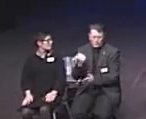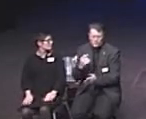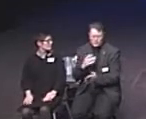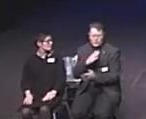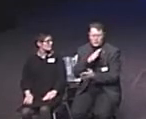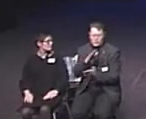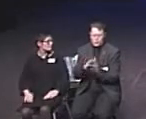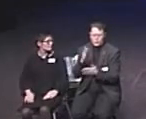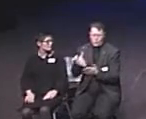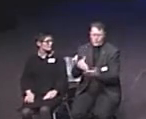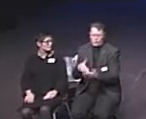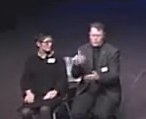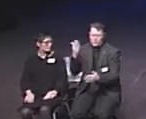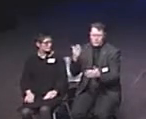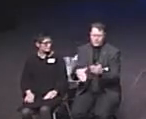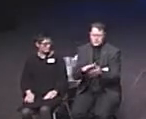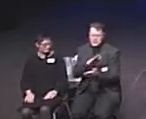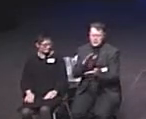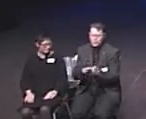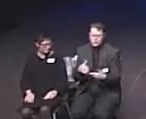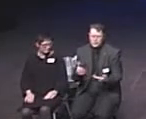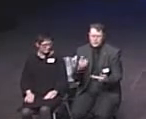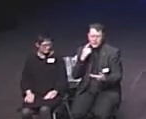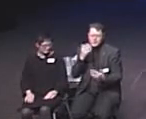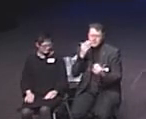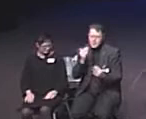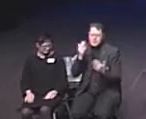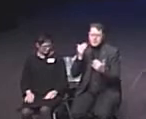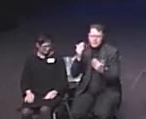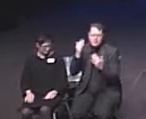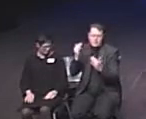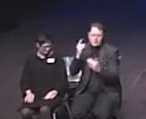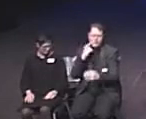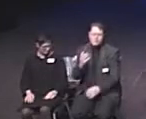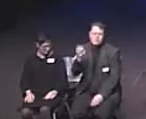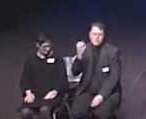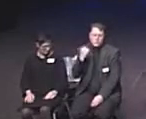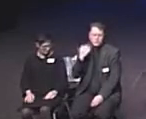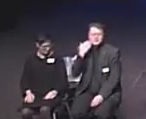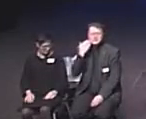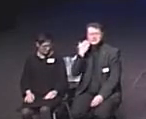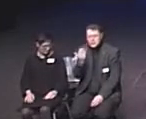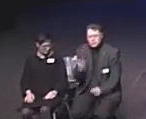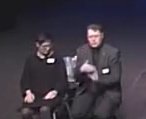finished. We are never finished. We can always get better and better and better. And for the next step,